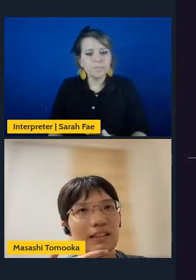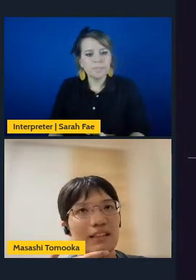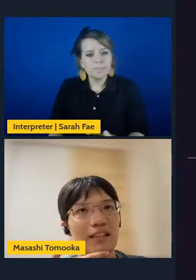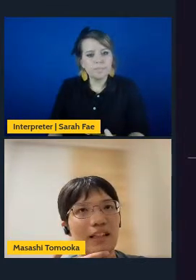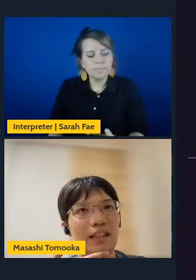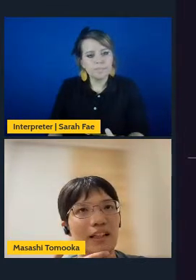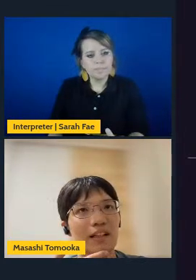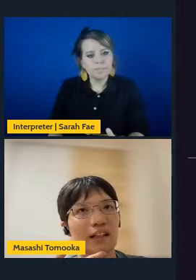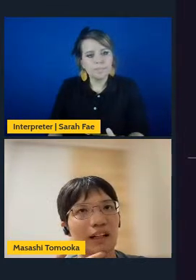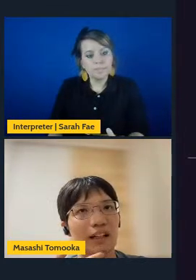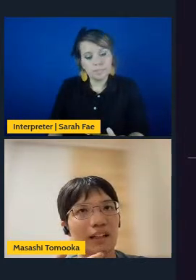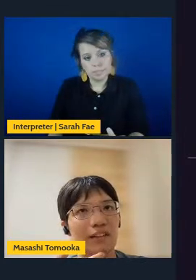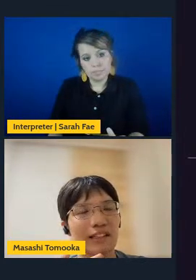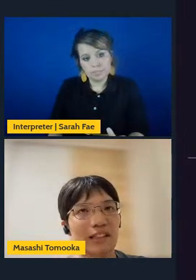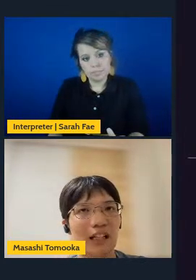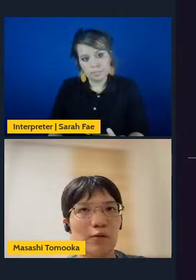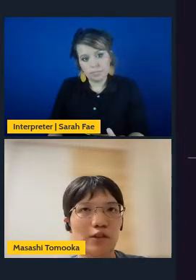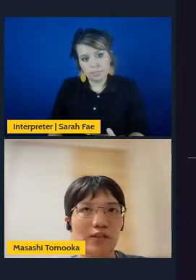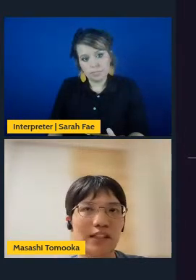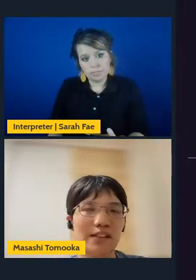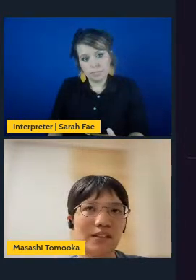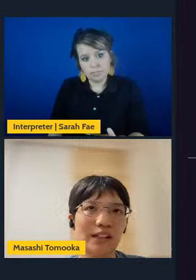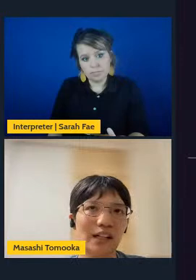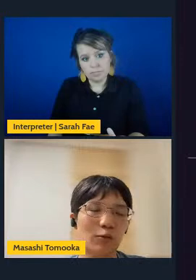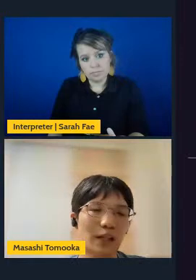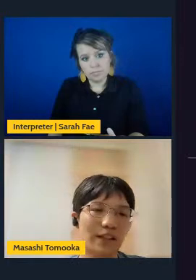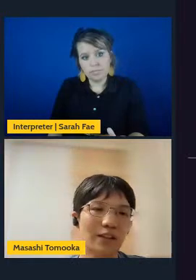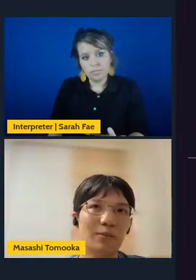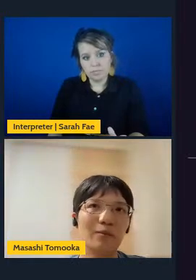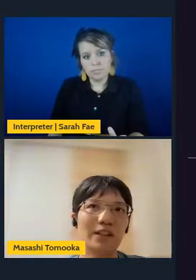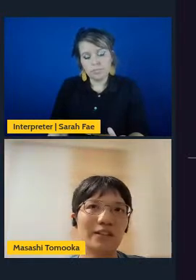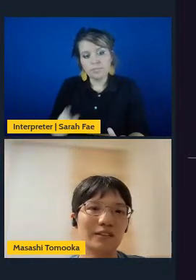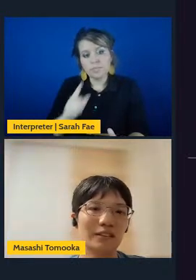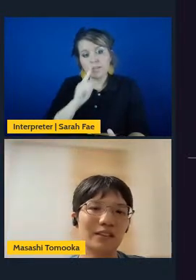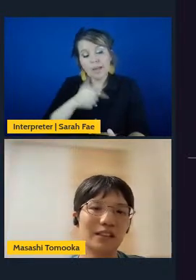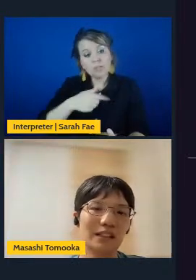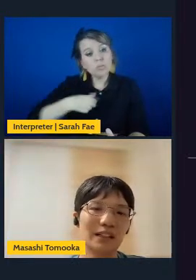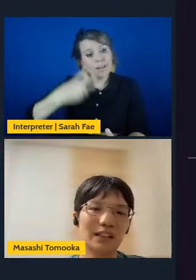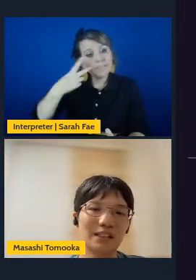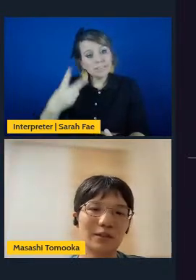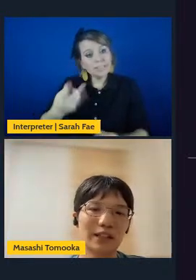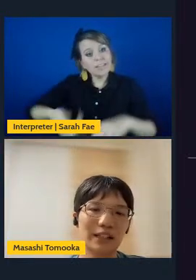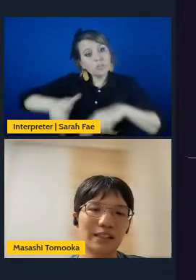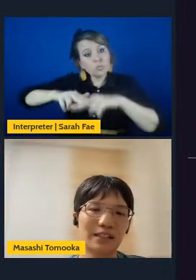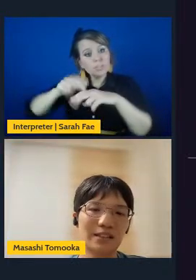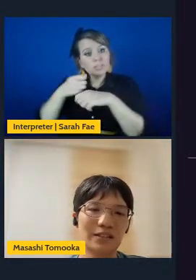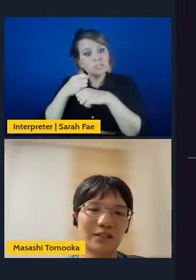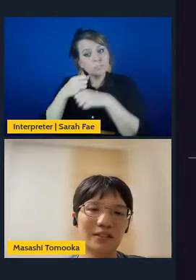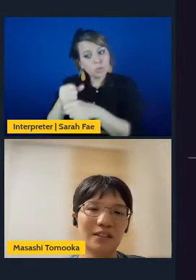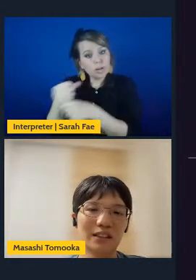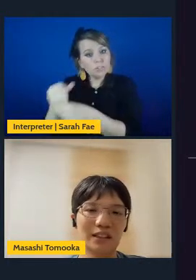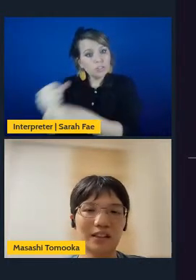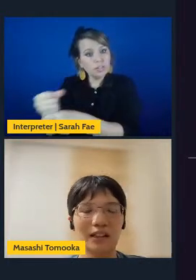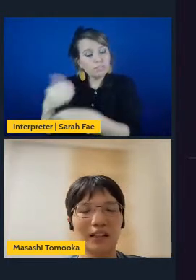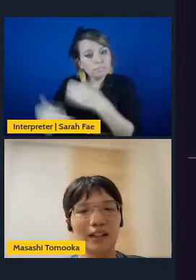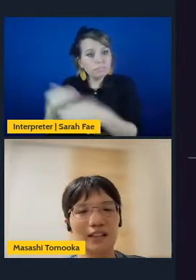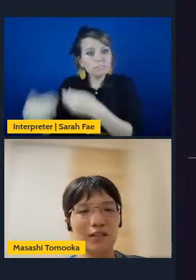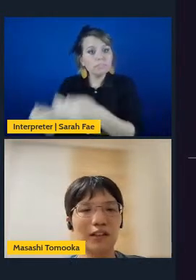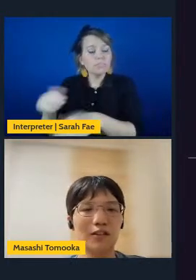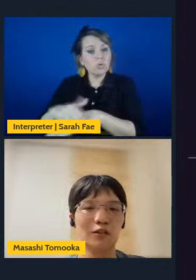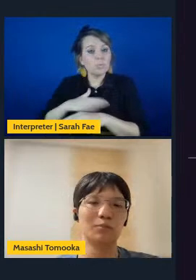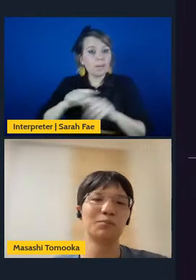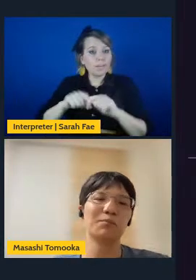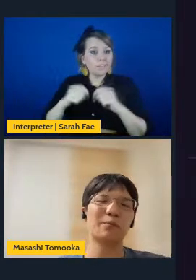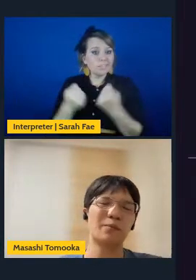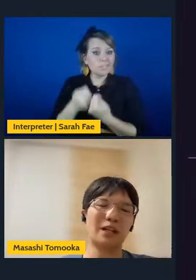Actually, it's seeing increasing adoption recently around my team because it's really easy to use and it's